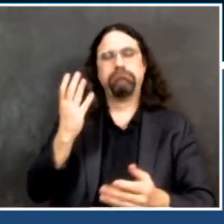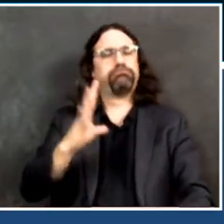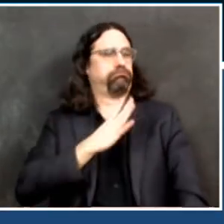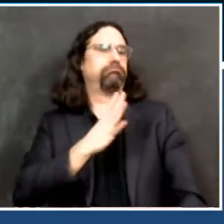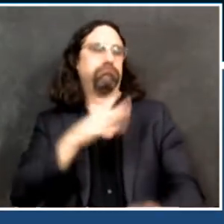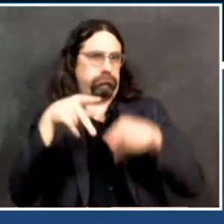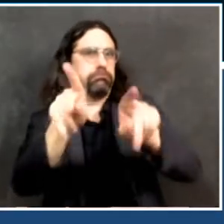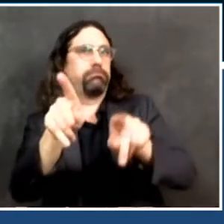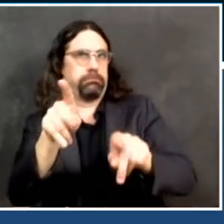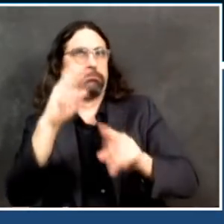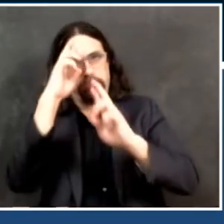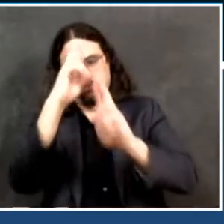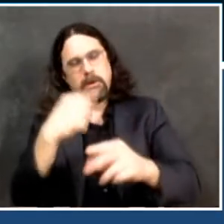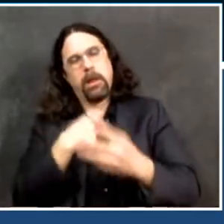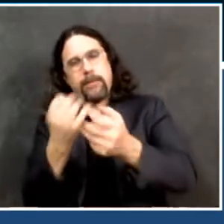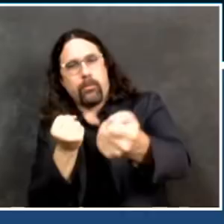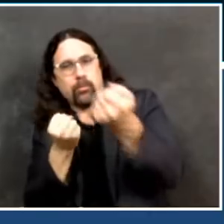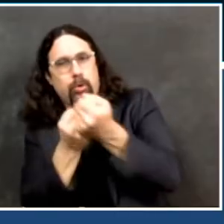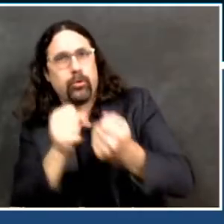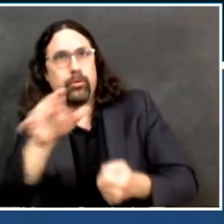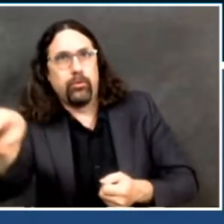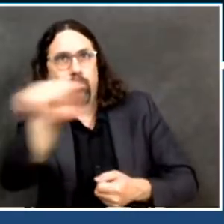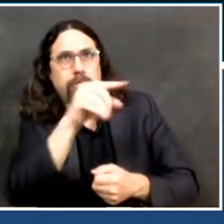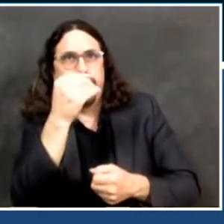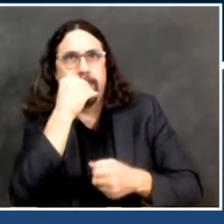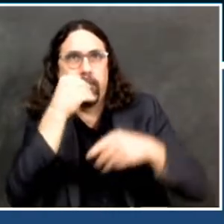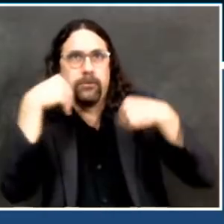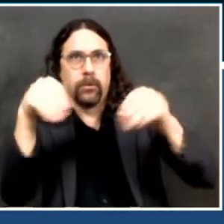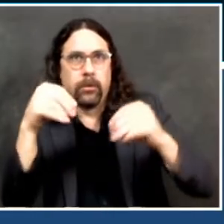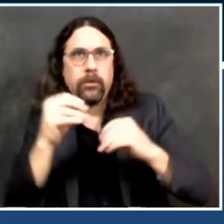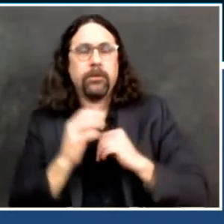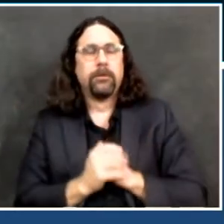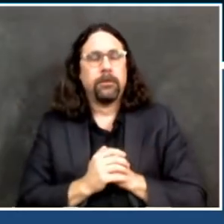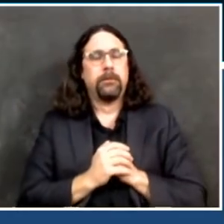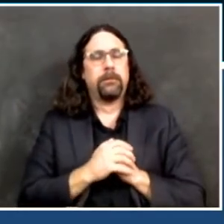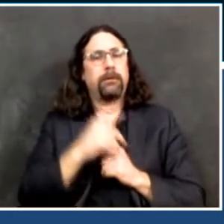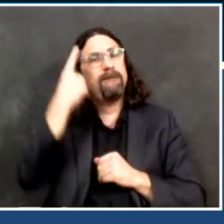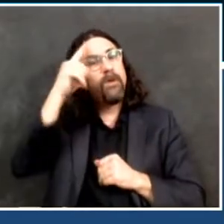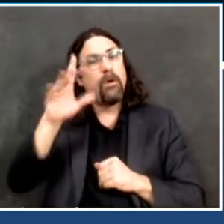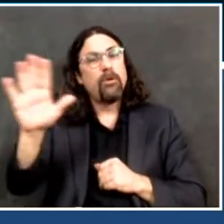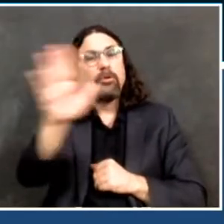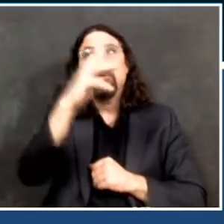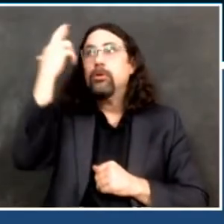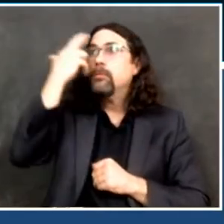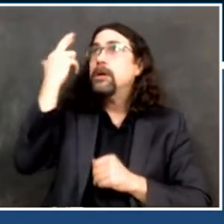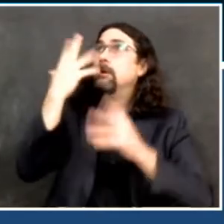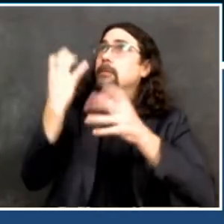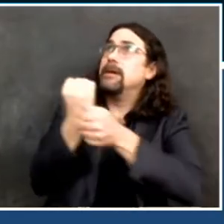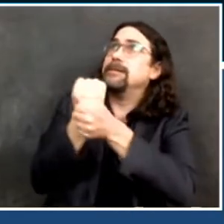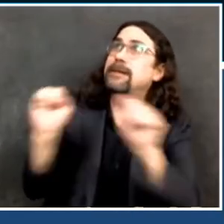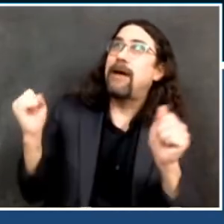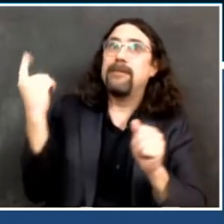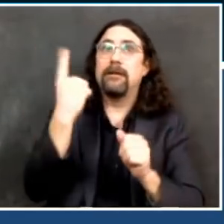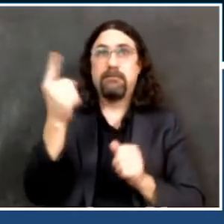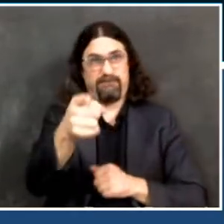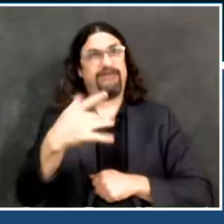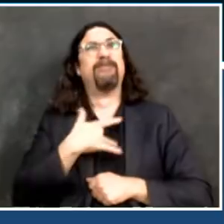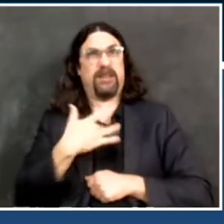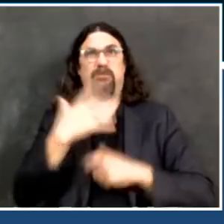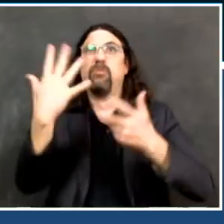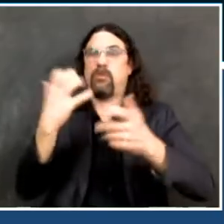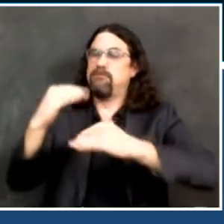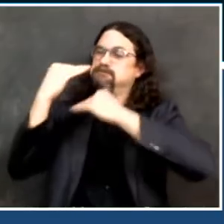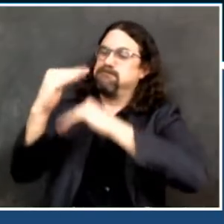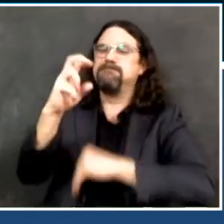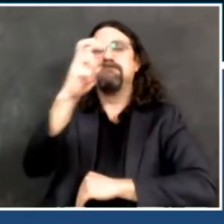right to put up that guidance and make it a requirement in terms of entry into the store. And anybody